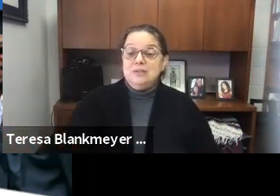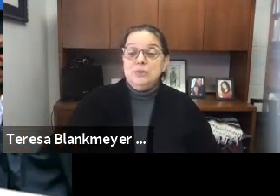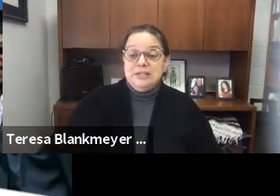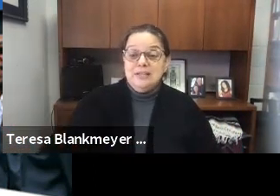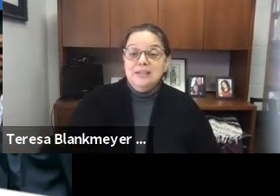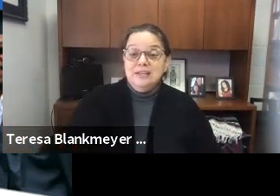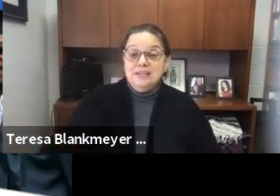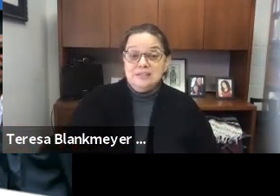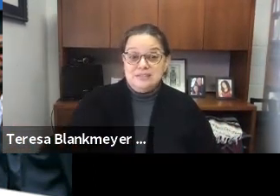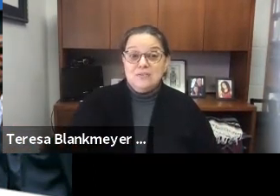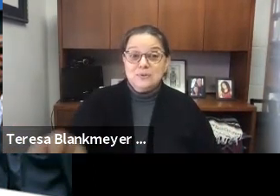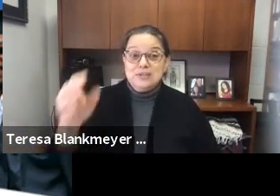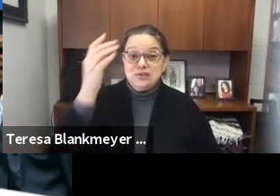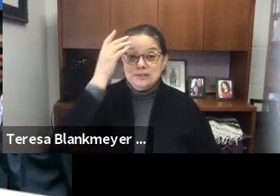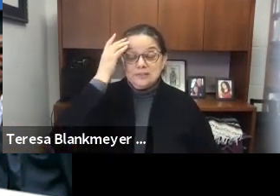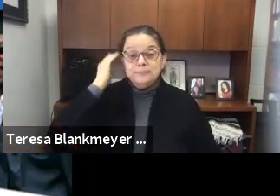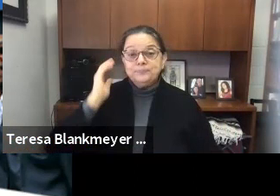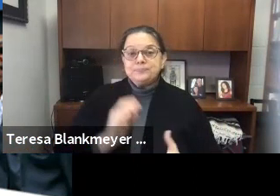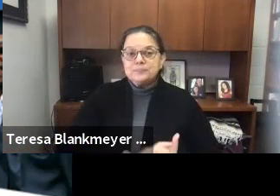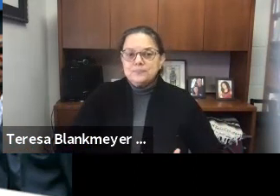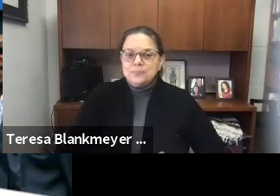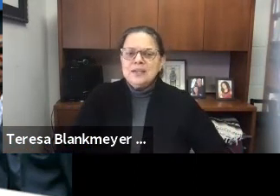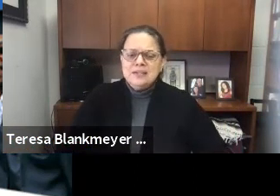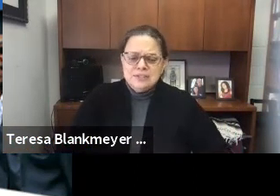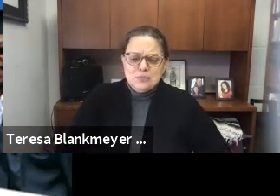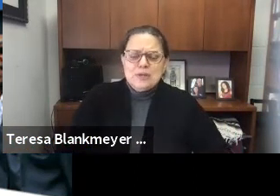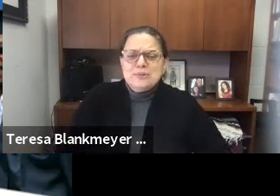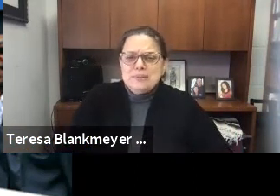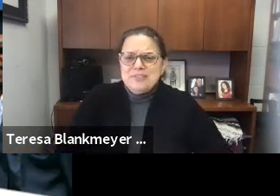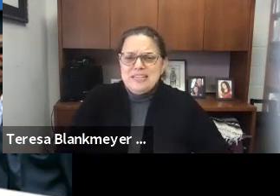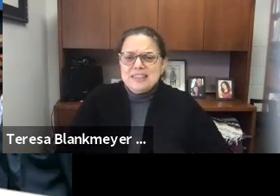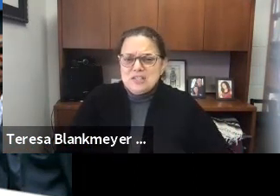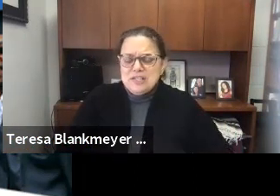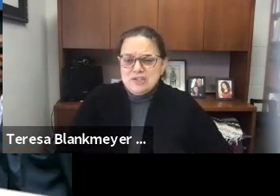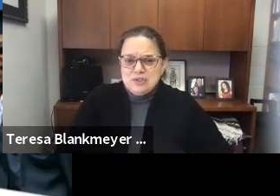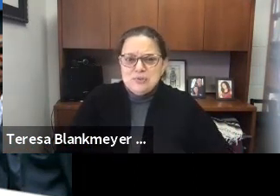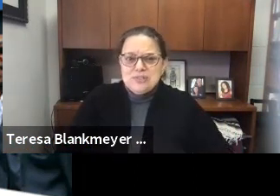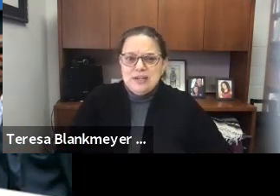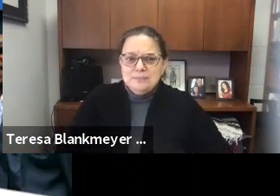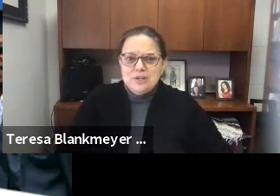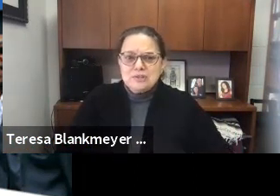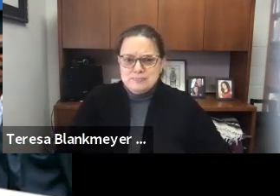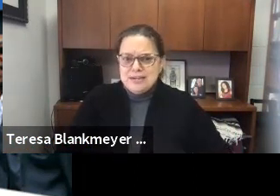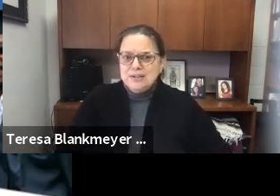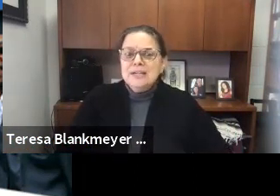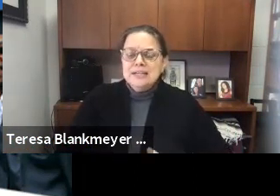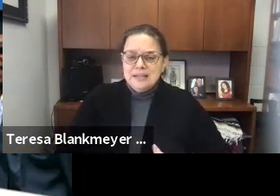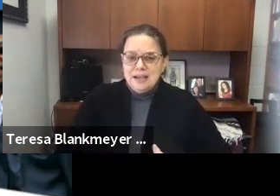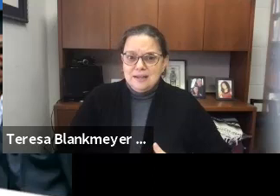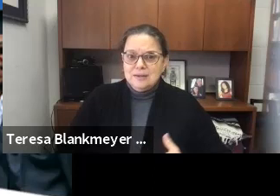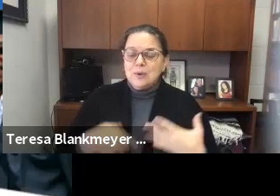be included in these conversations. So what are some of the ethical issues? Dr.